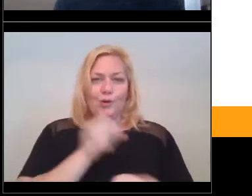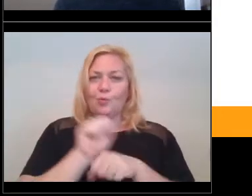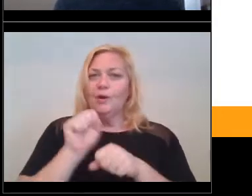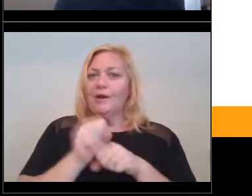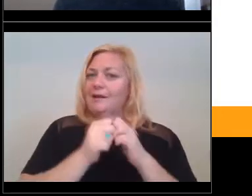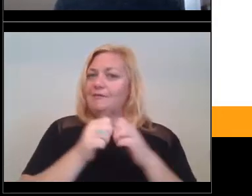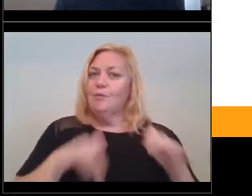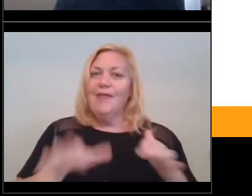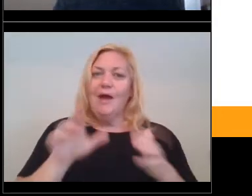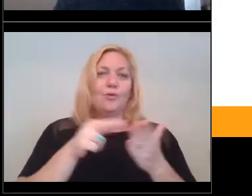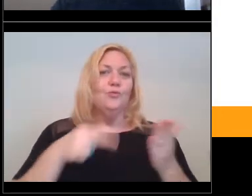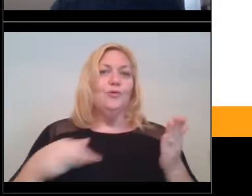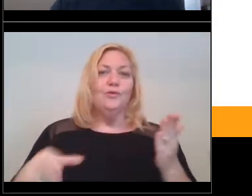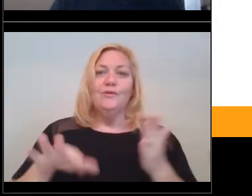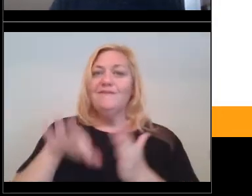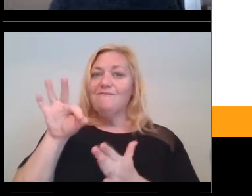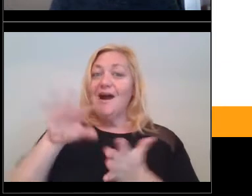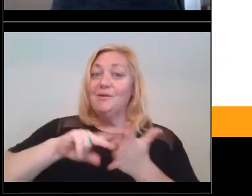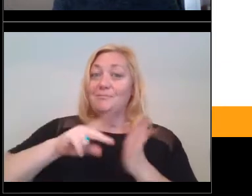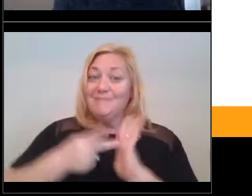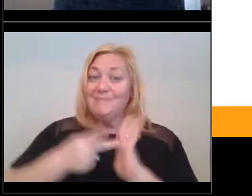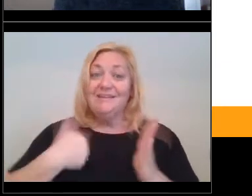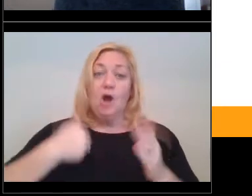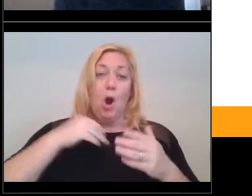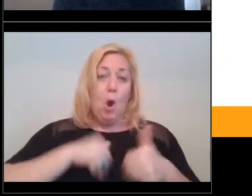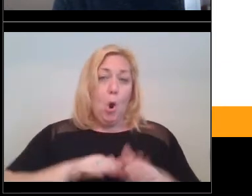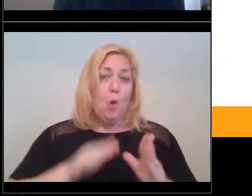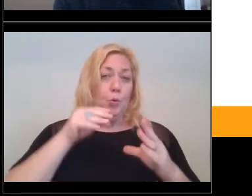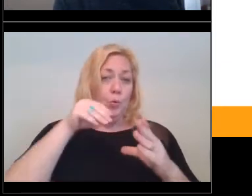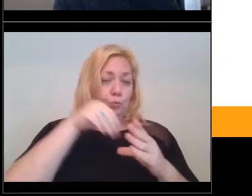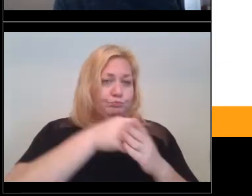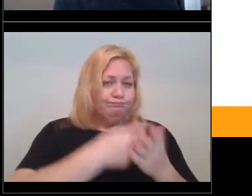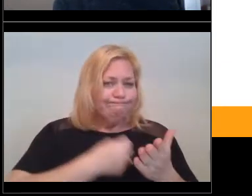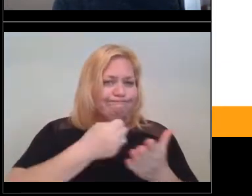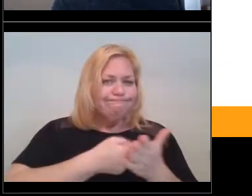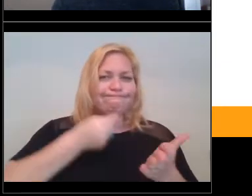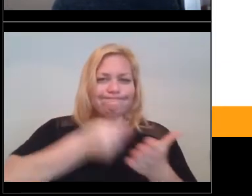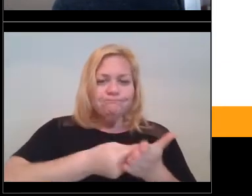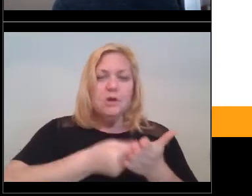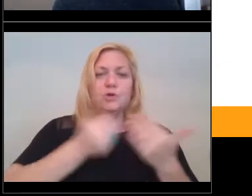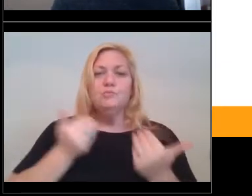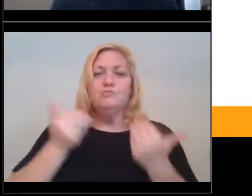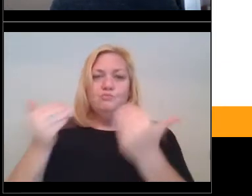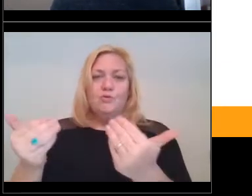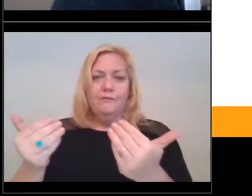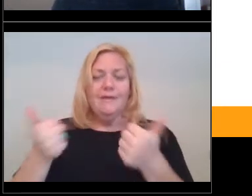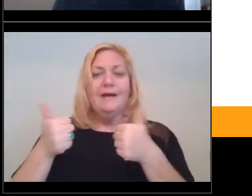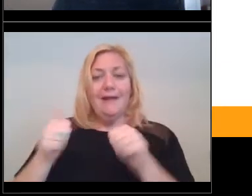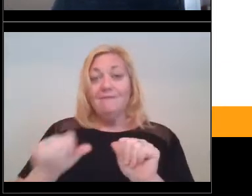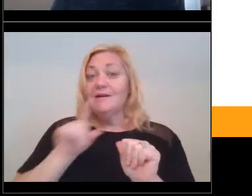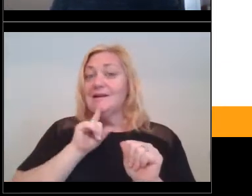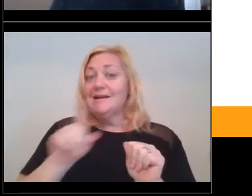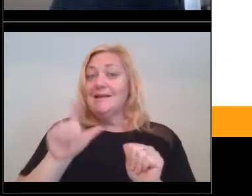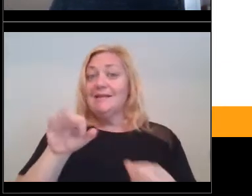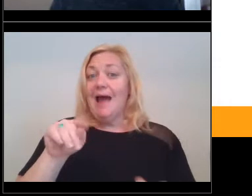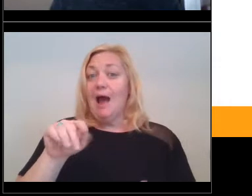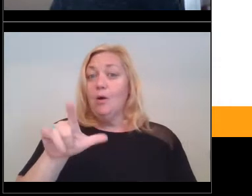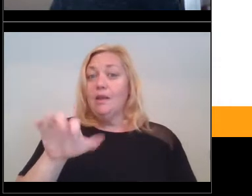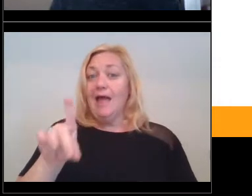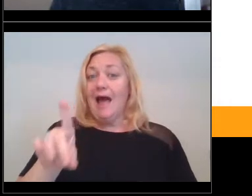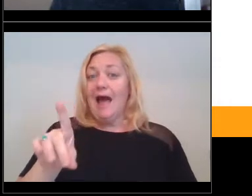those resources, and finding a means within our own programs to move that effort. It is outlined through